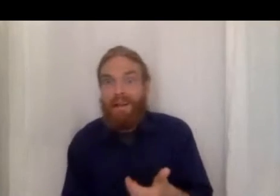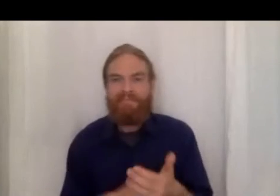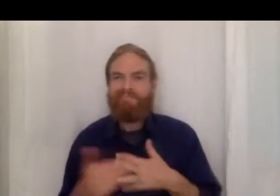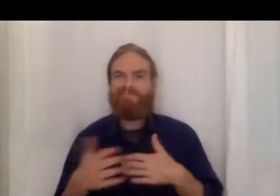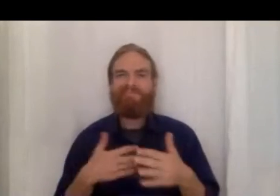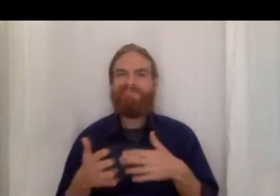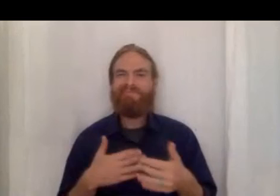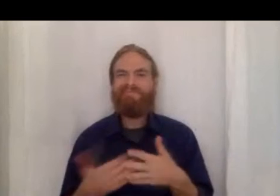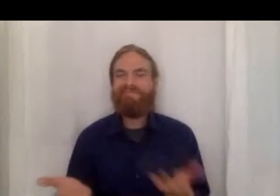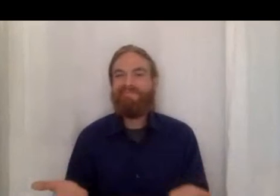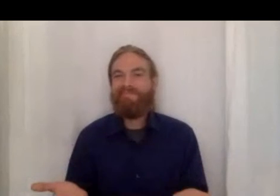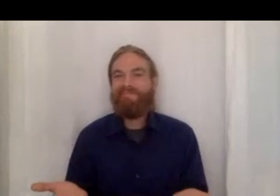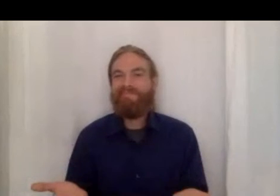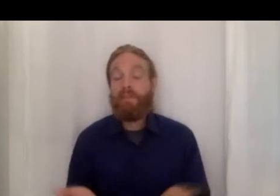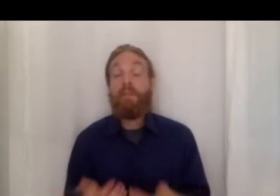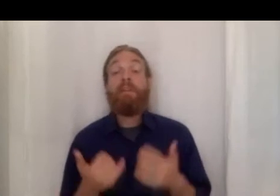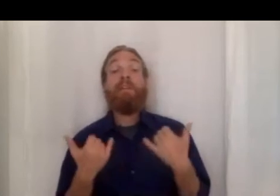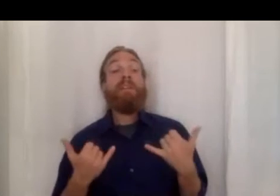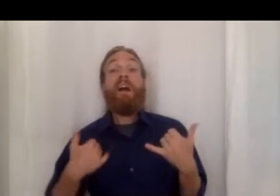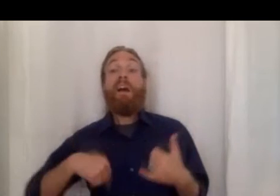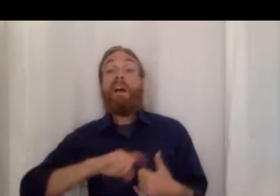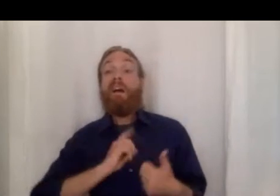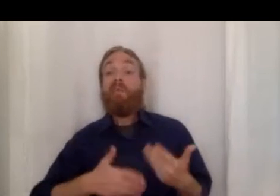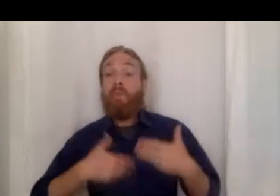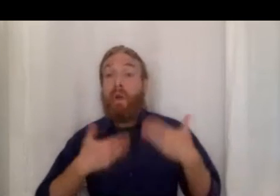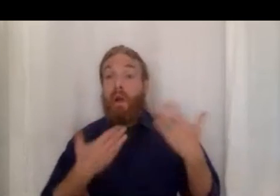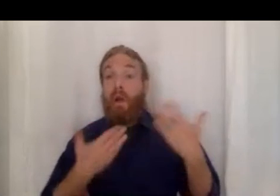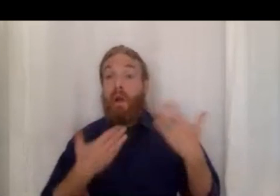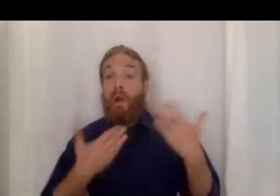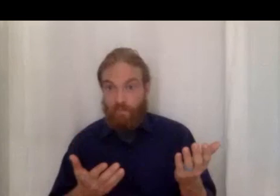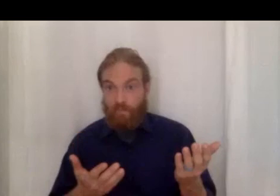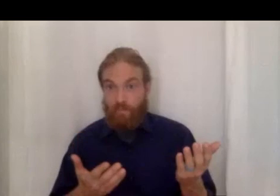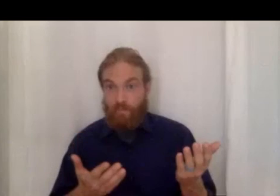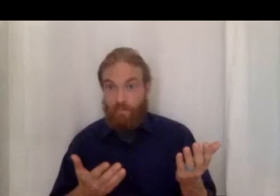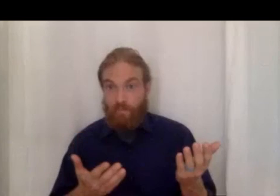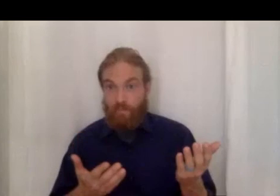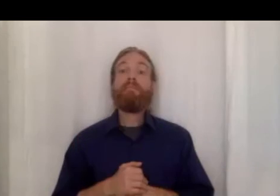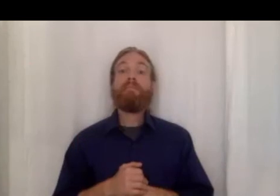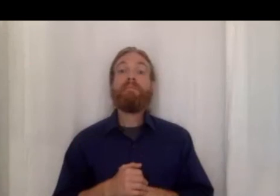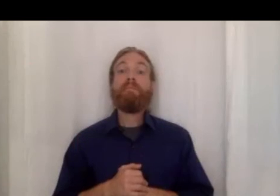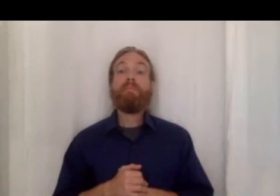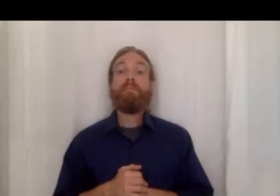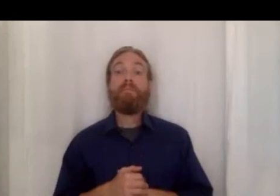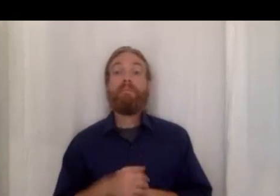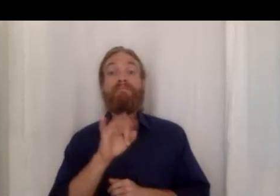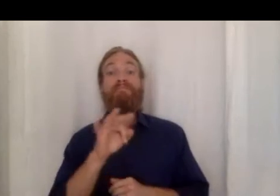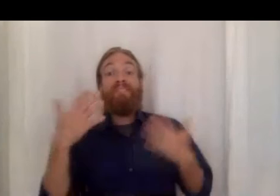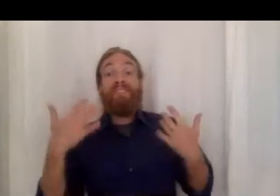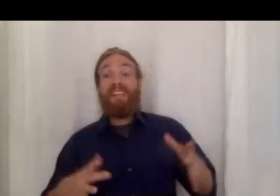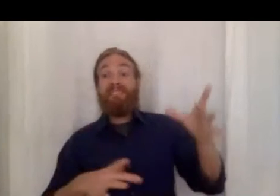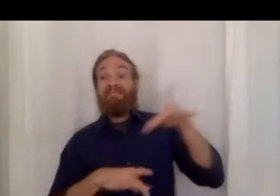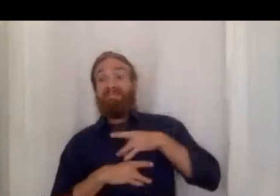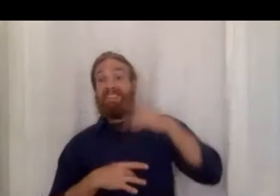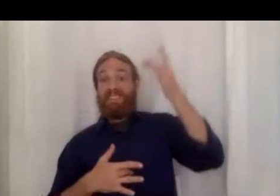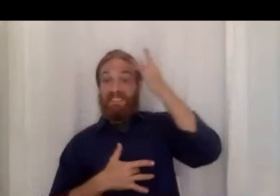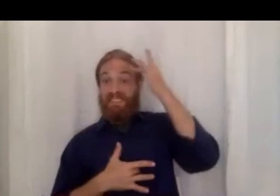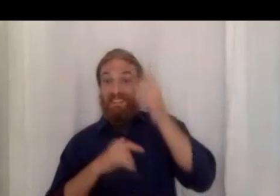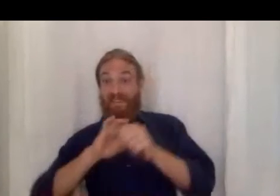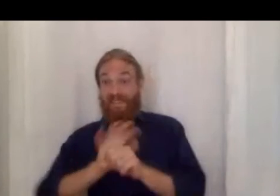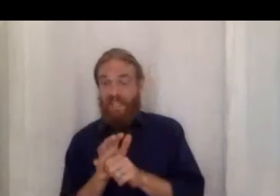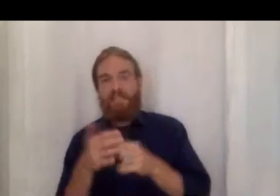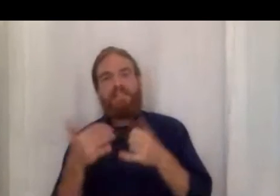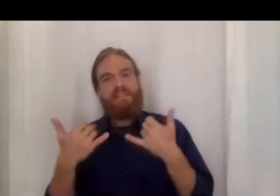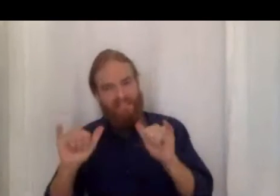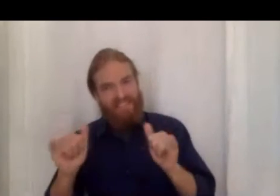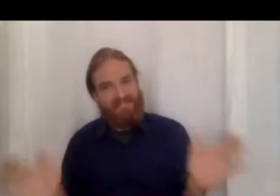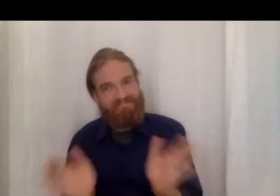infected with COVID-19, you should still get the vaccine and should get two doses of the